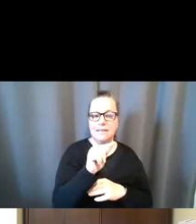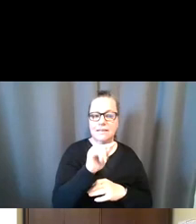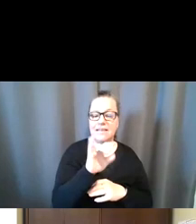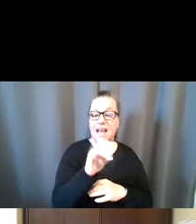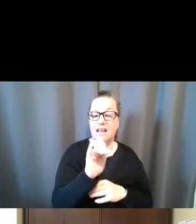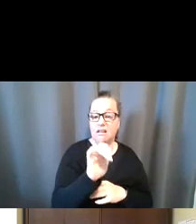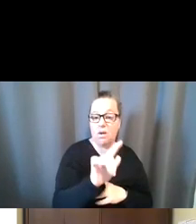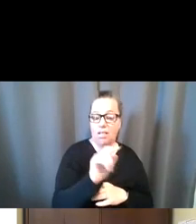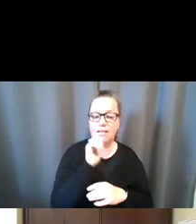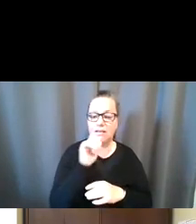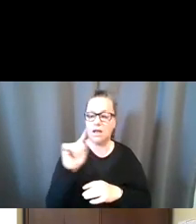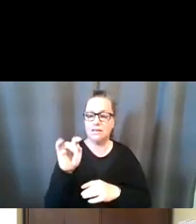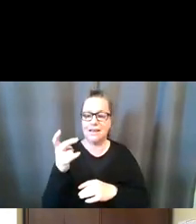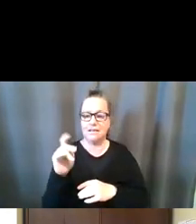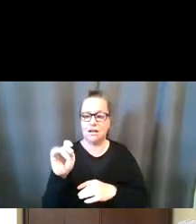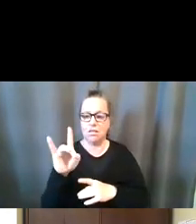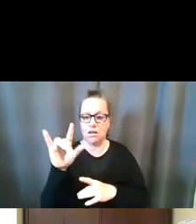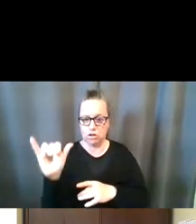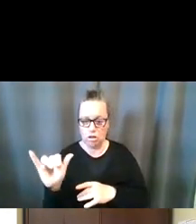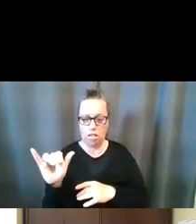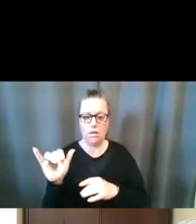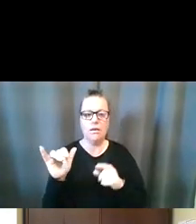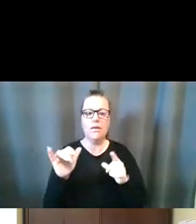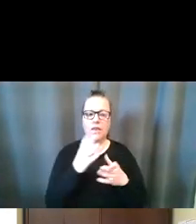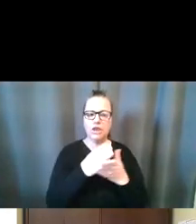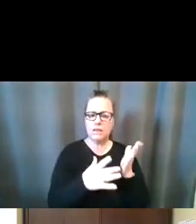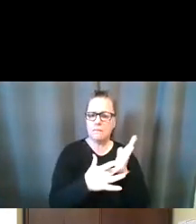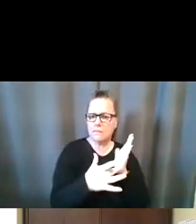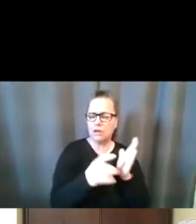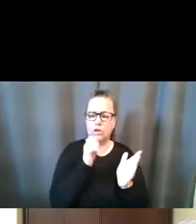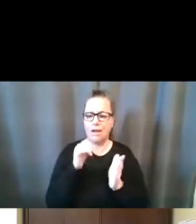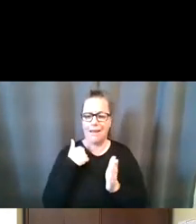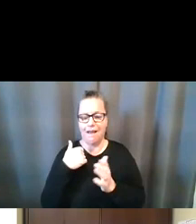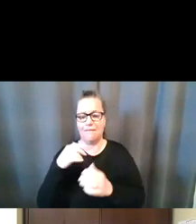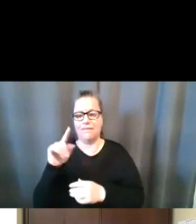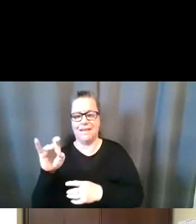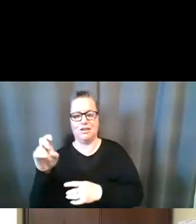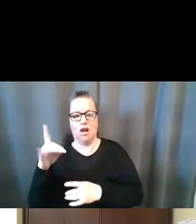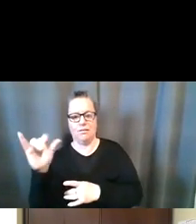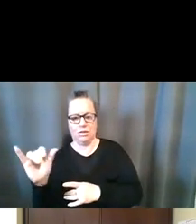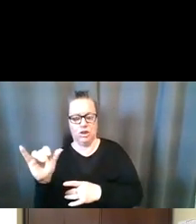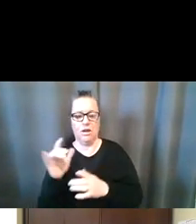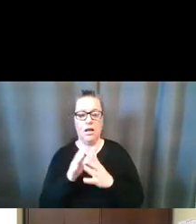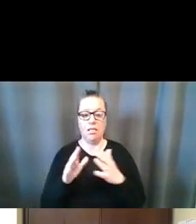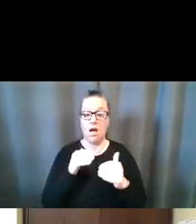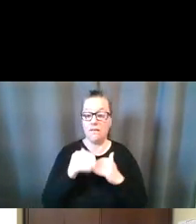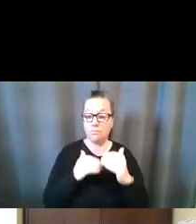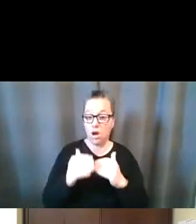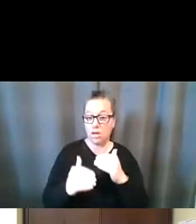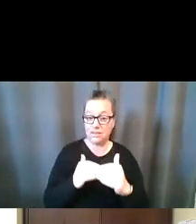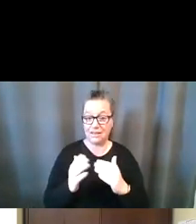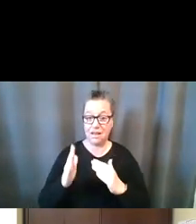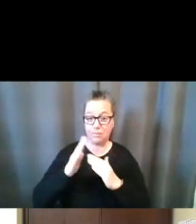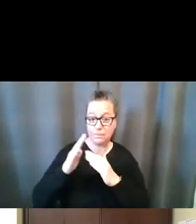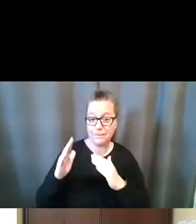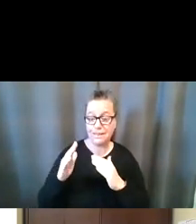value system that don't necessarily have technology behind them. A lot of process optimization is enabled and empowered